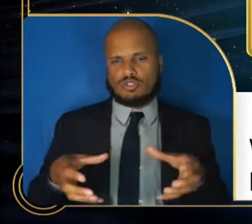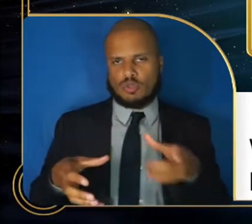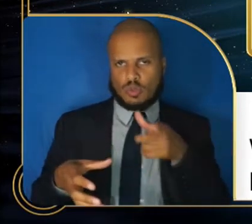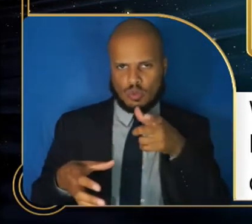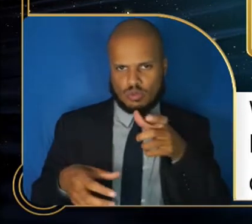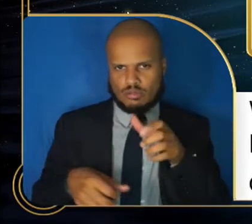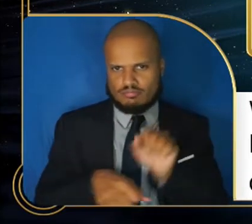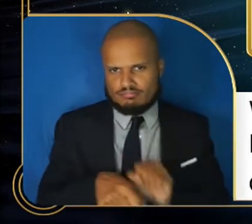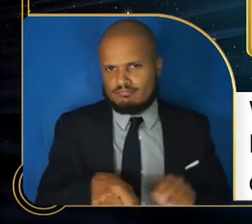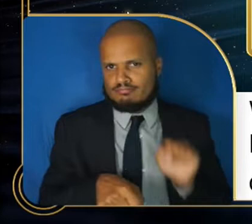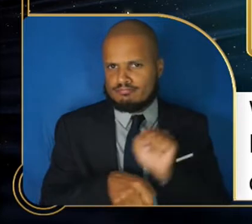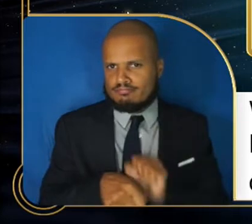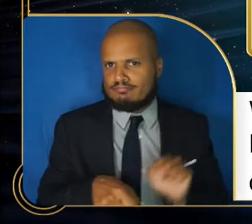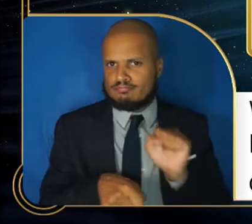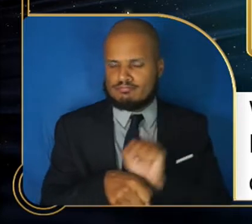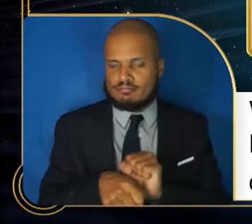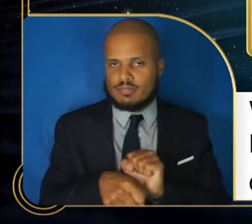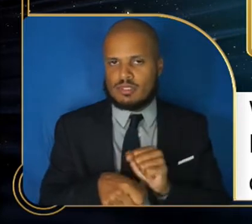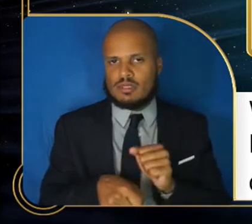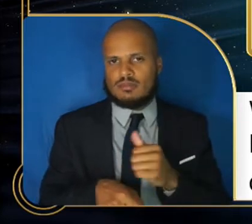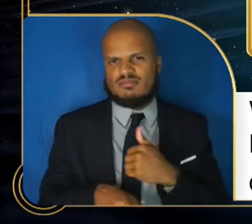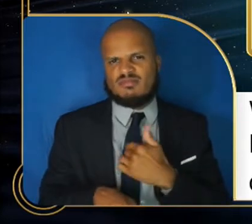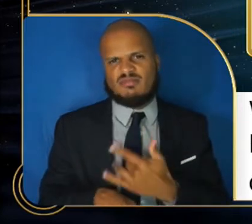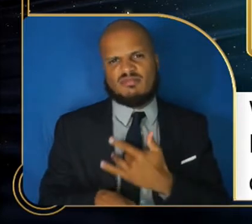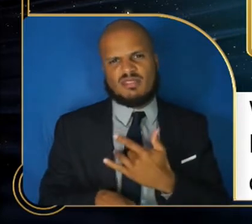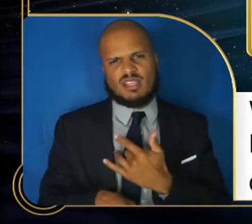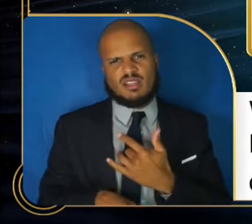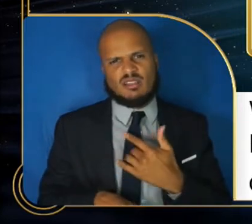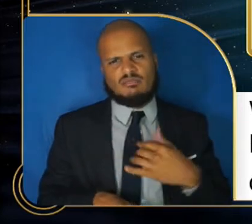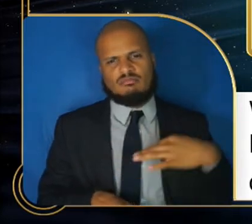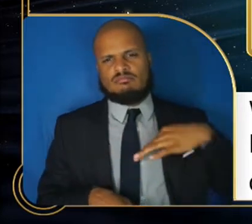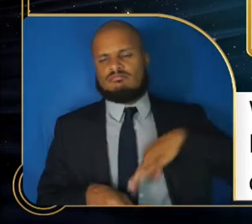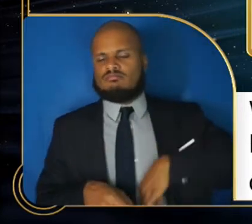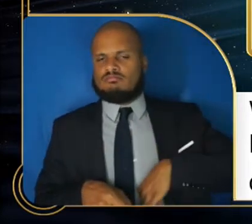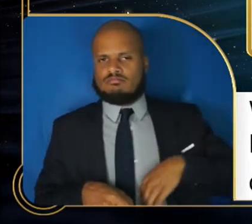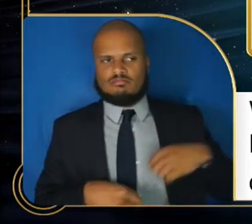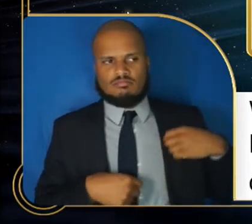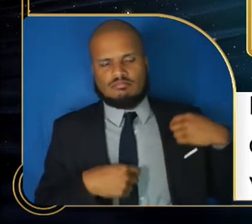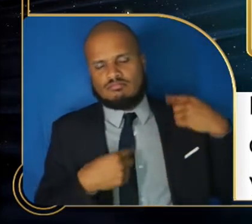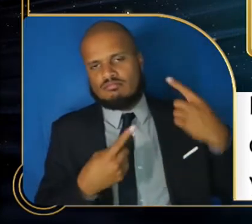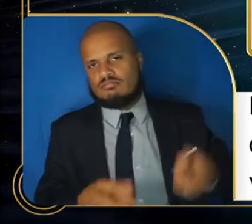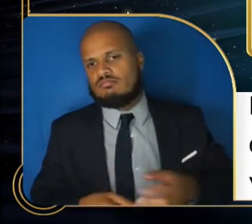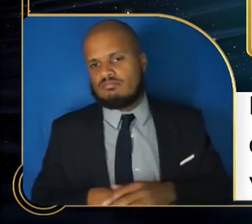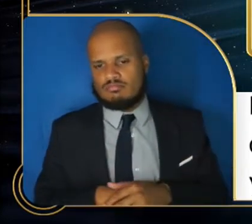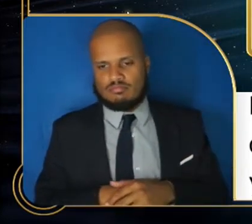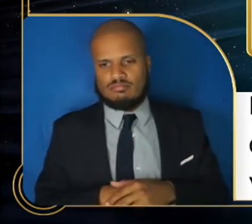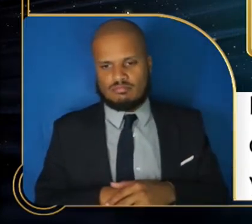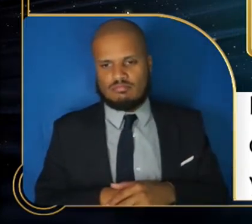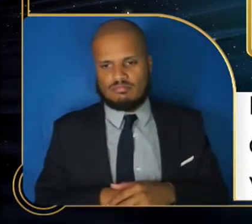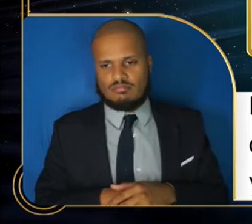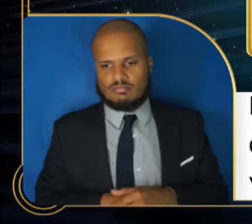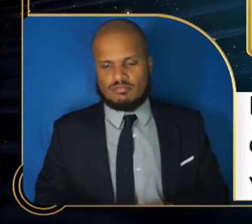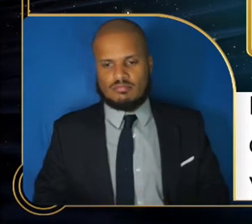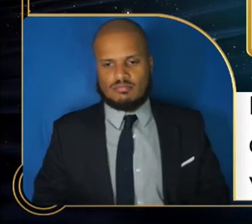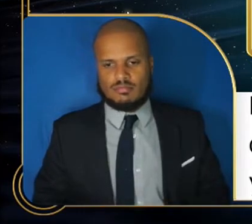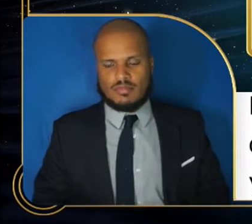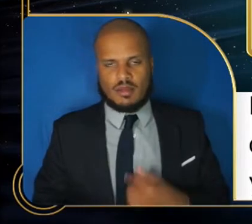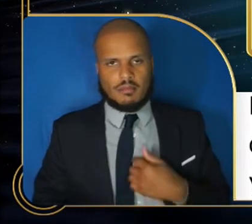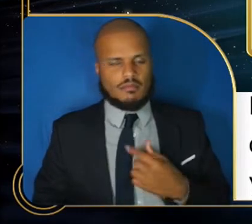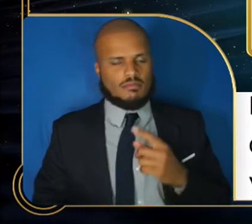work has been such a privilege over the years. It's one of the things of which I'm most